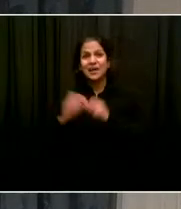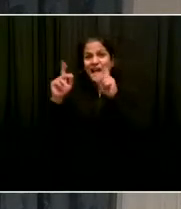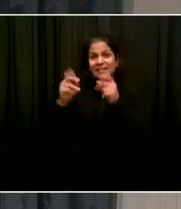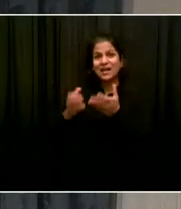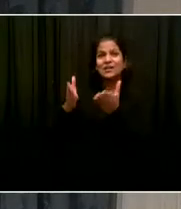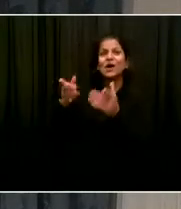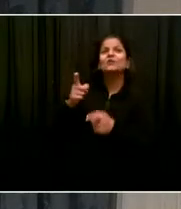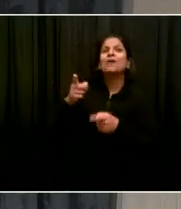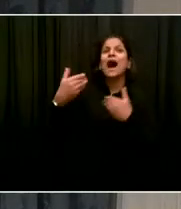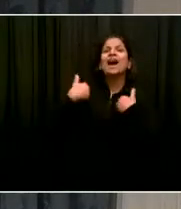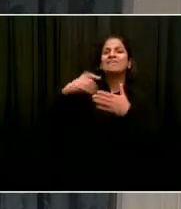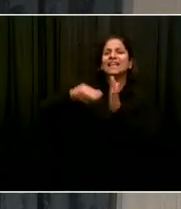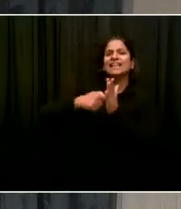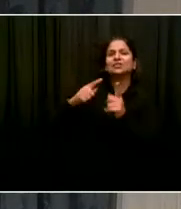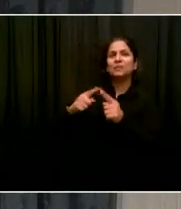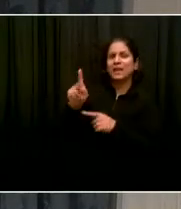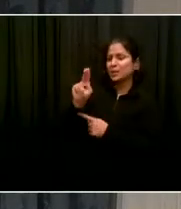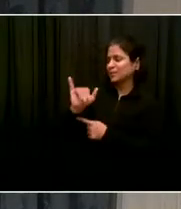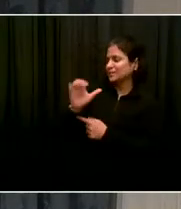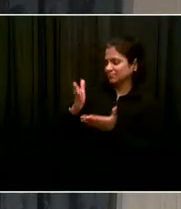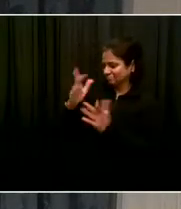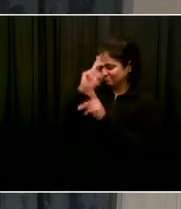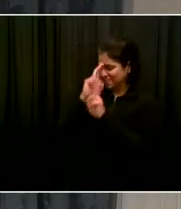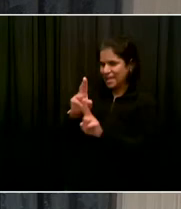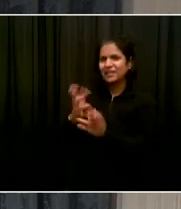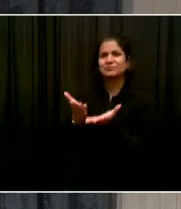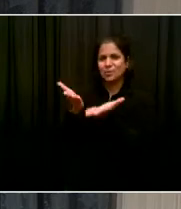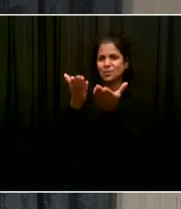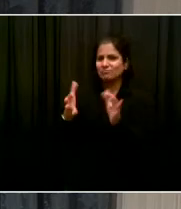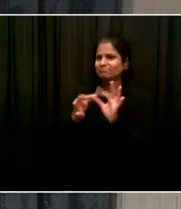you want at this point. Finish, these 5 minutes, less than five.